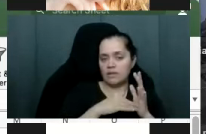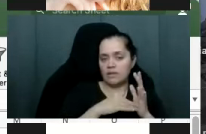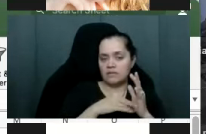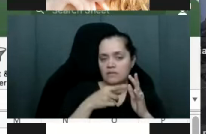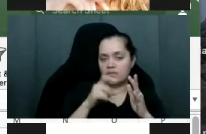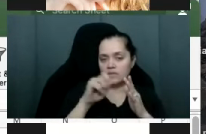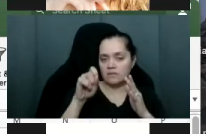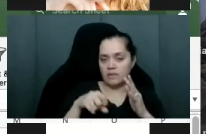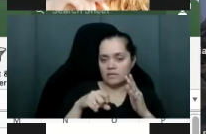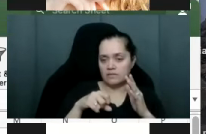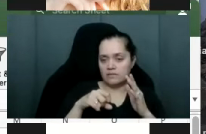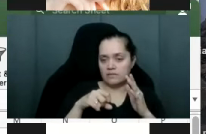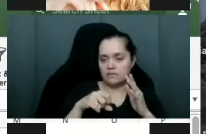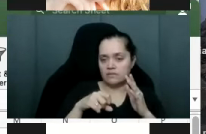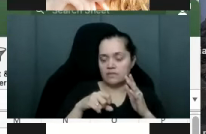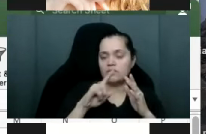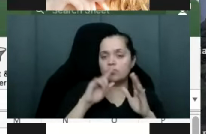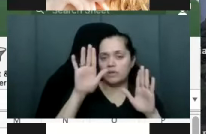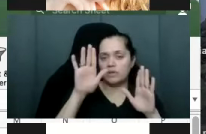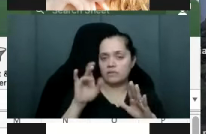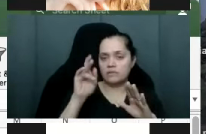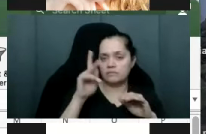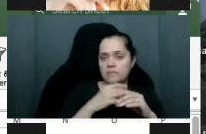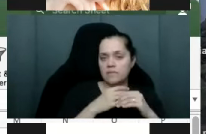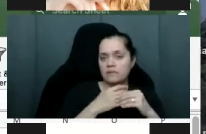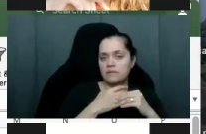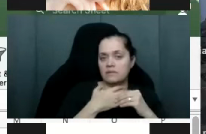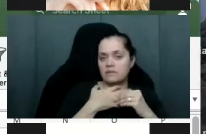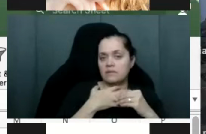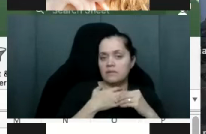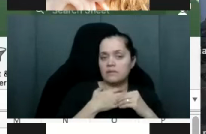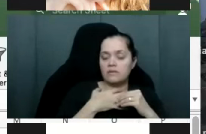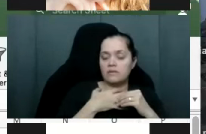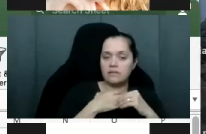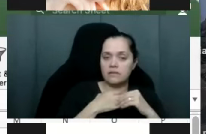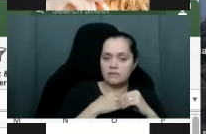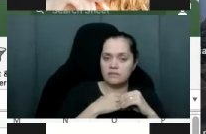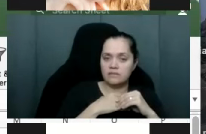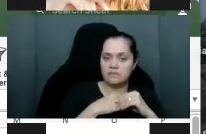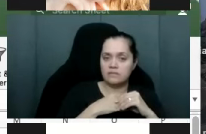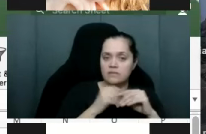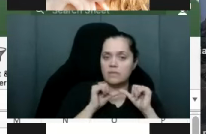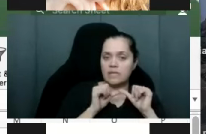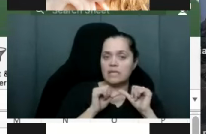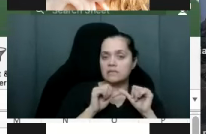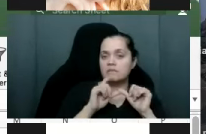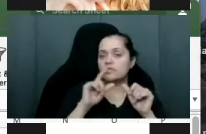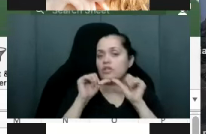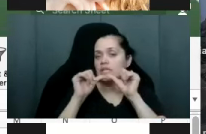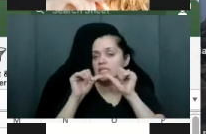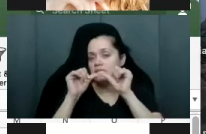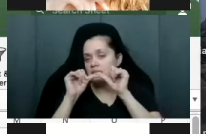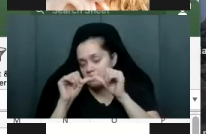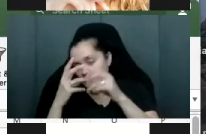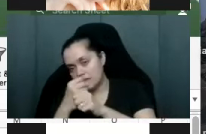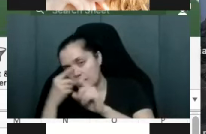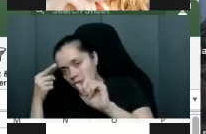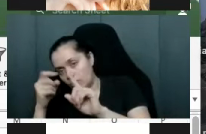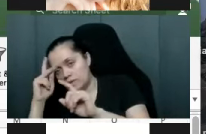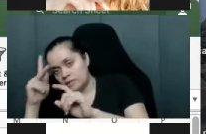semester. Be pretty awesome. Okay, so be consistent, get those